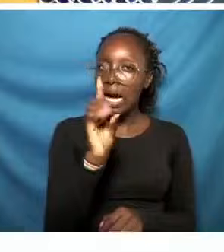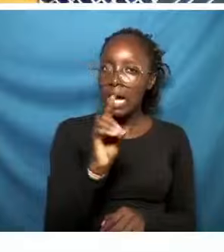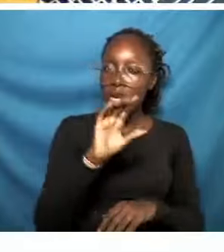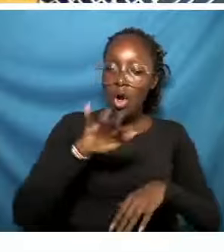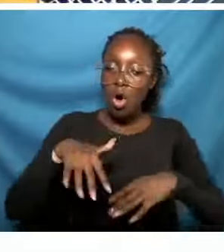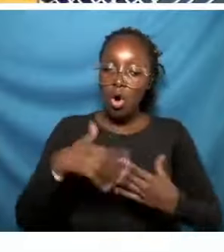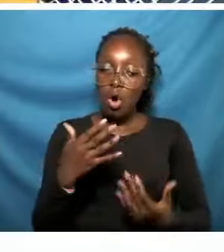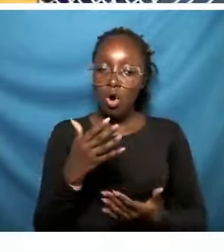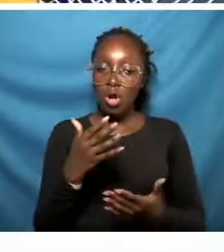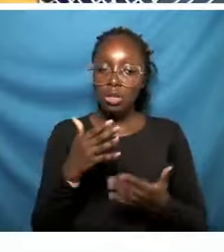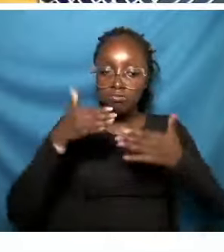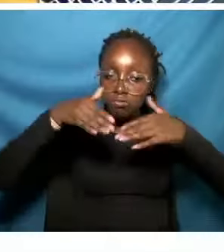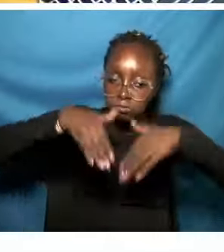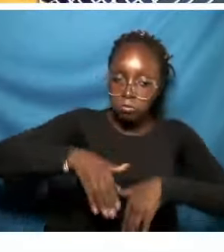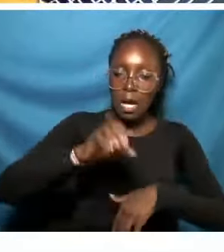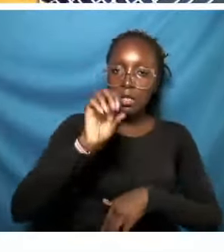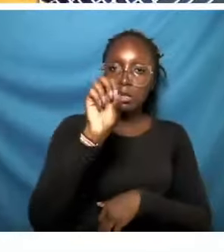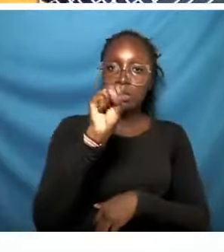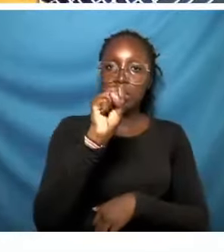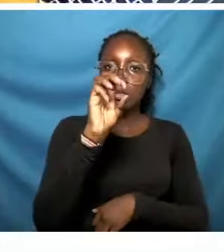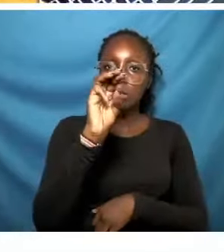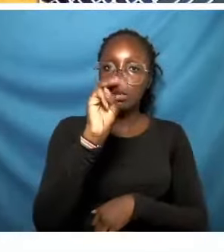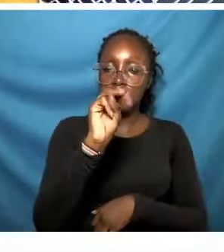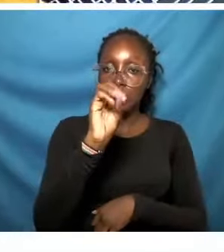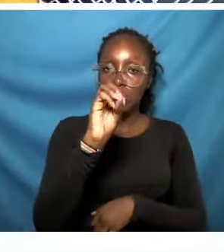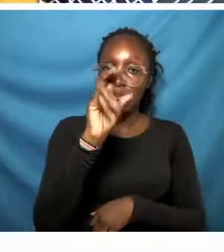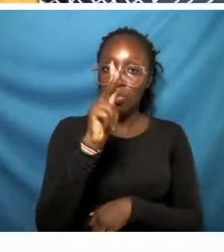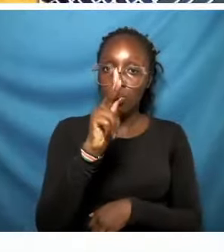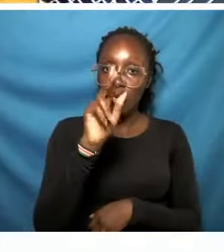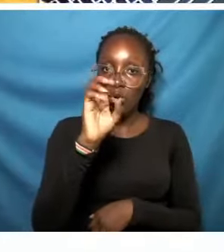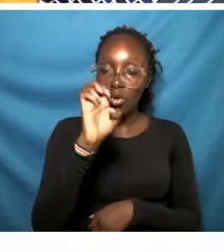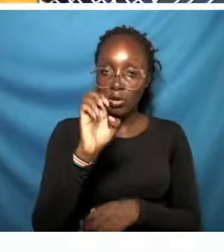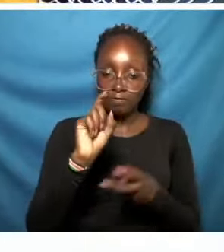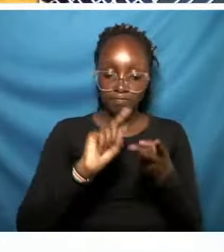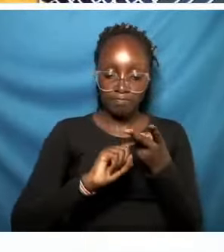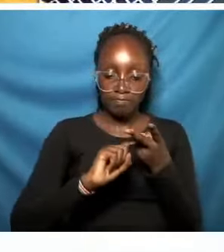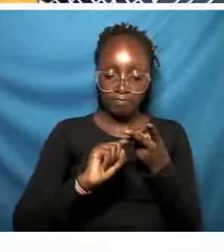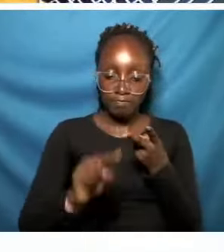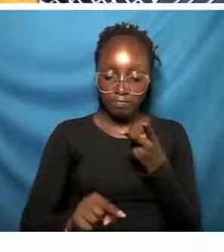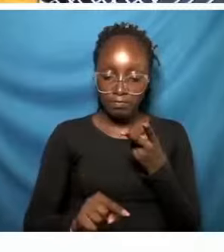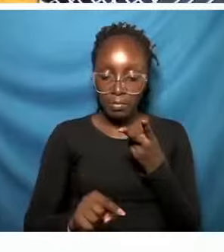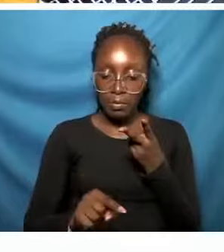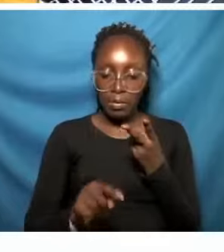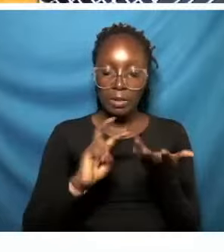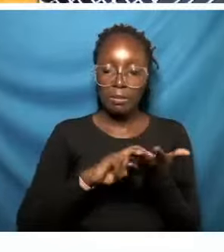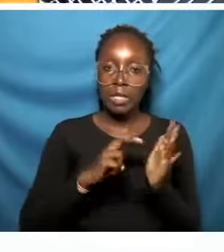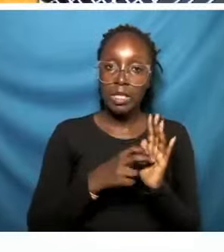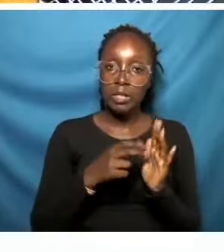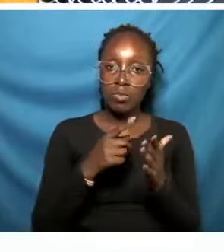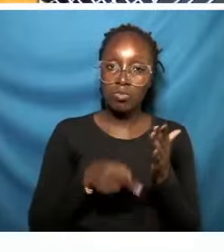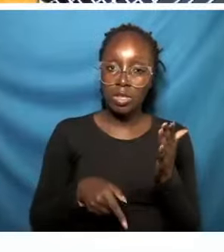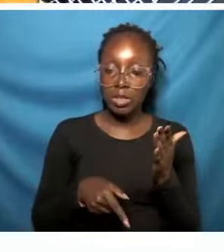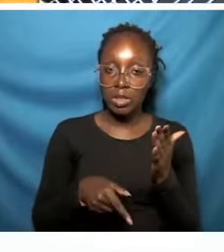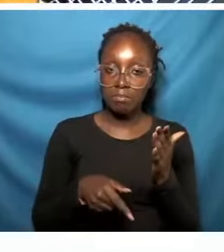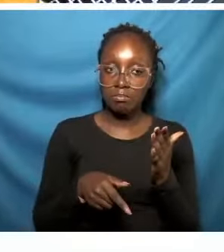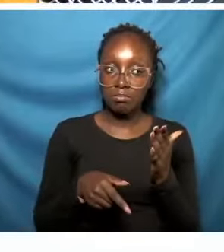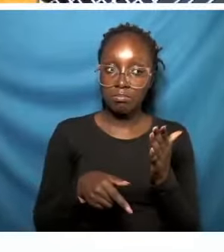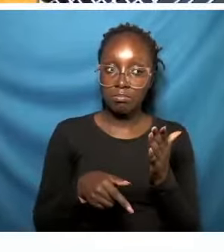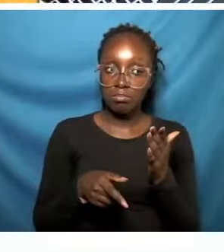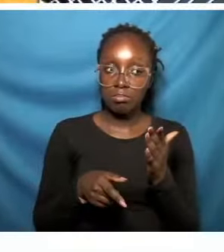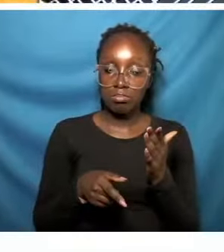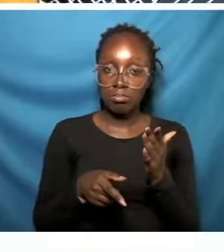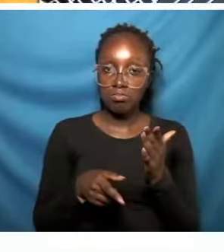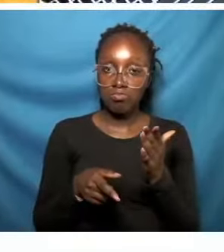So to baptize is to immerse. Secondly, and from a figurative perspective, it means to identify with Jesus.